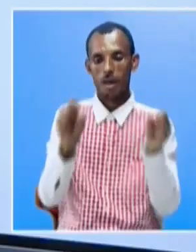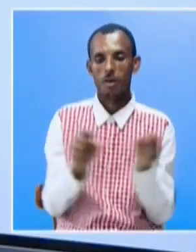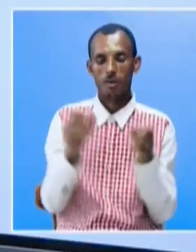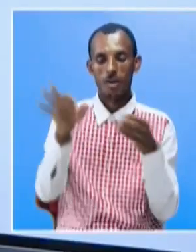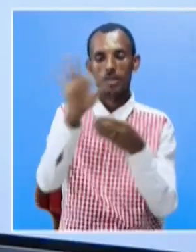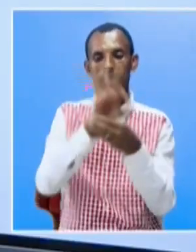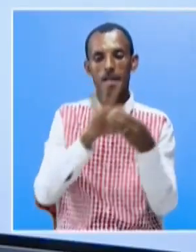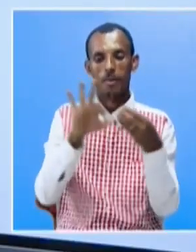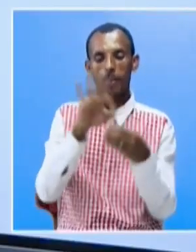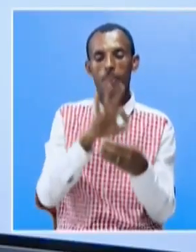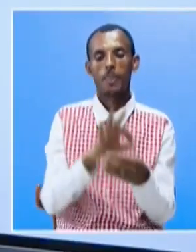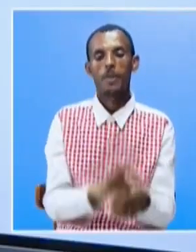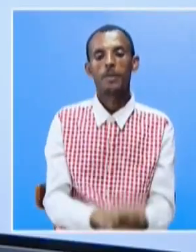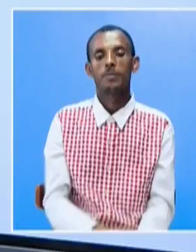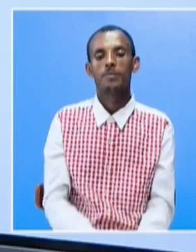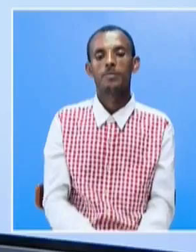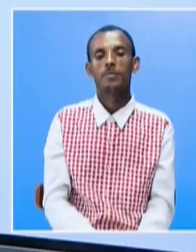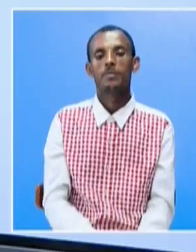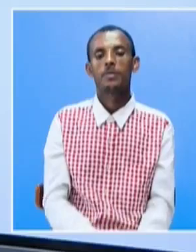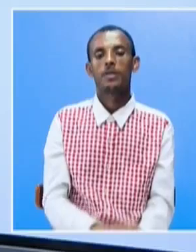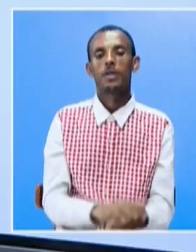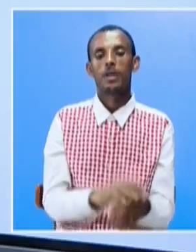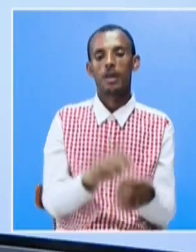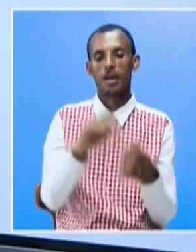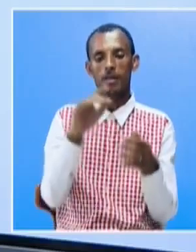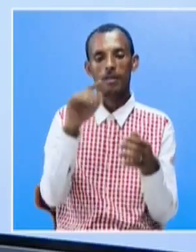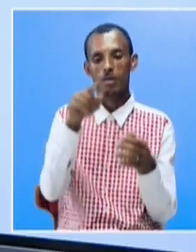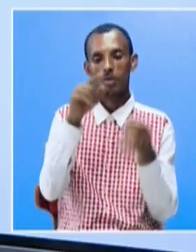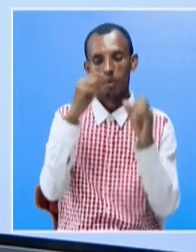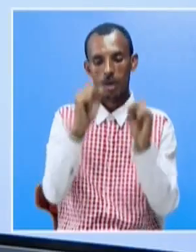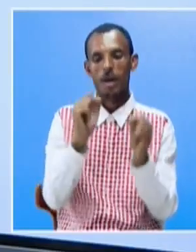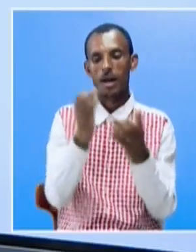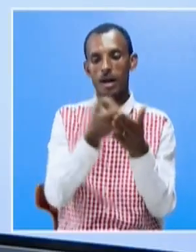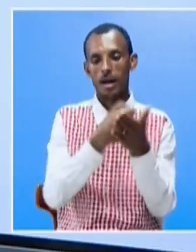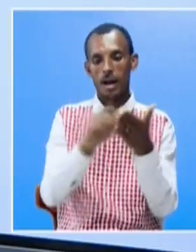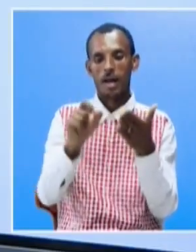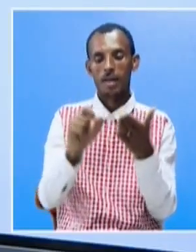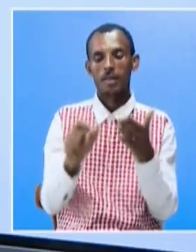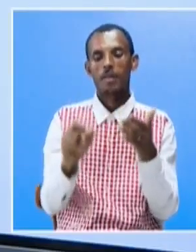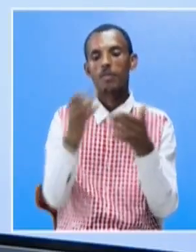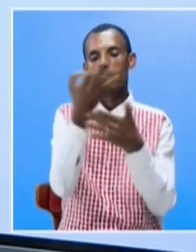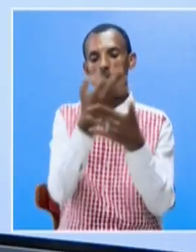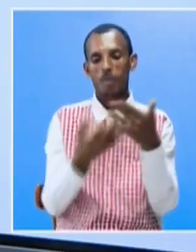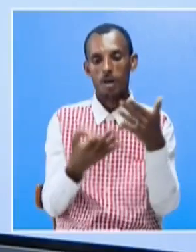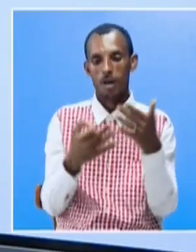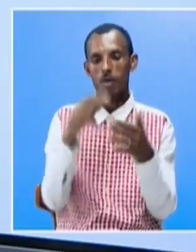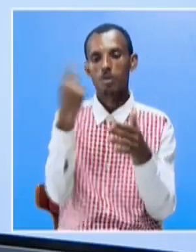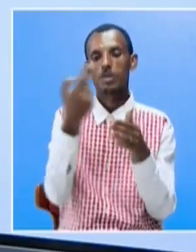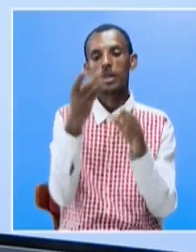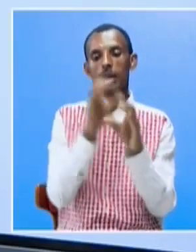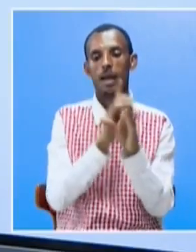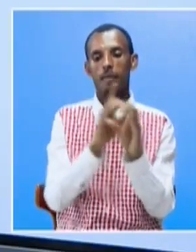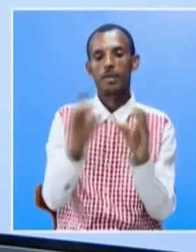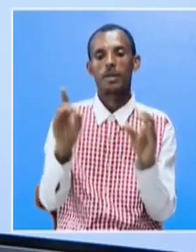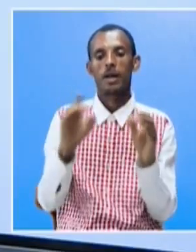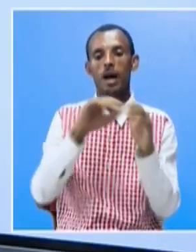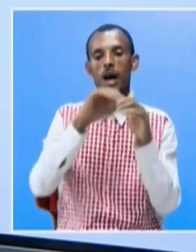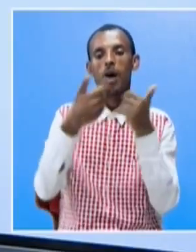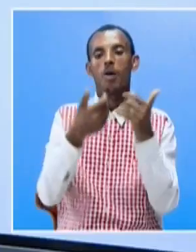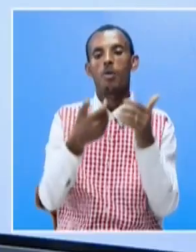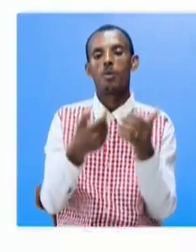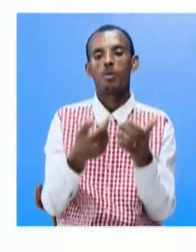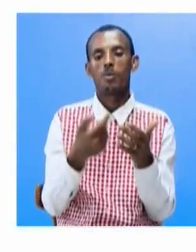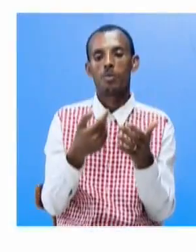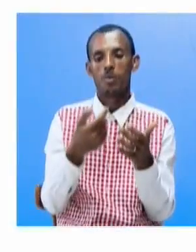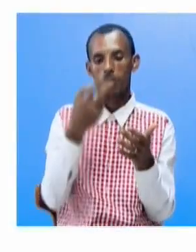circle. Even we can rewrite this equation in using a diameter. How? Look, this one.